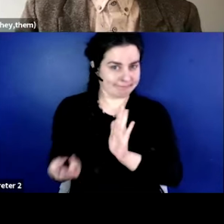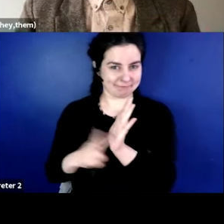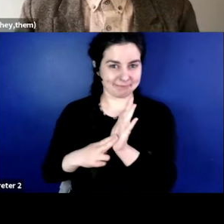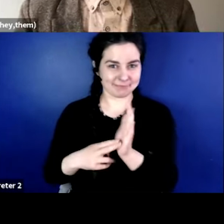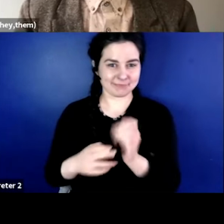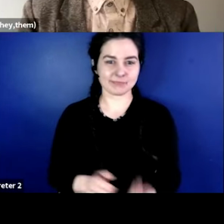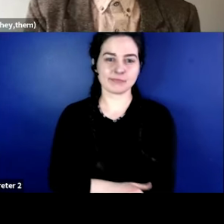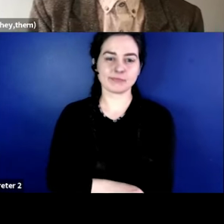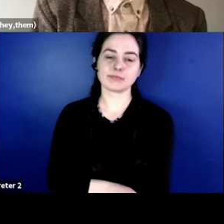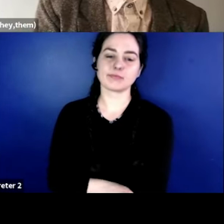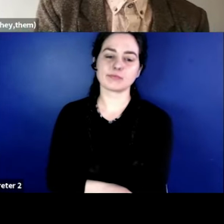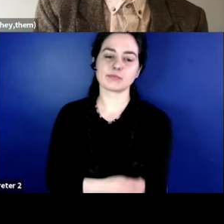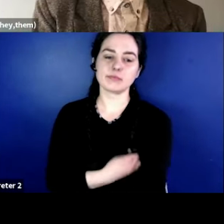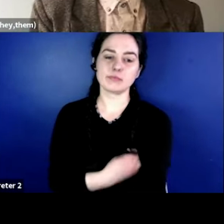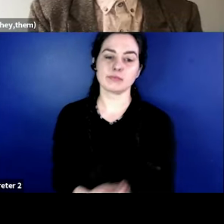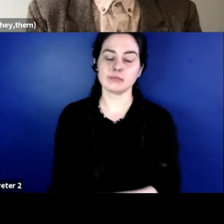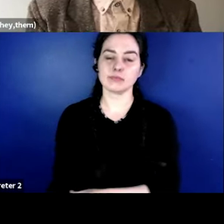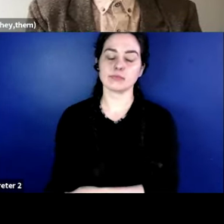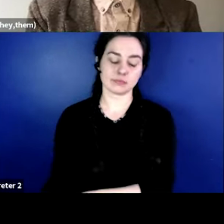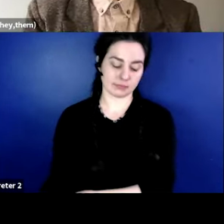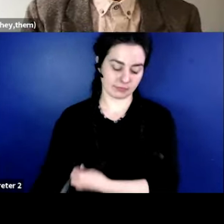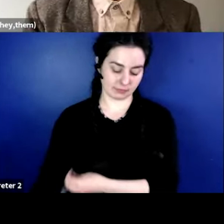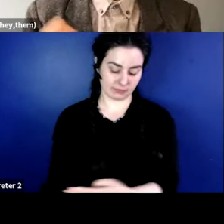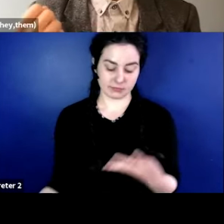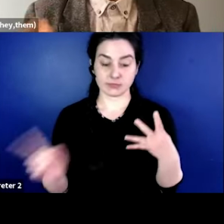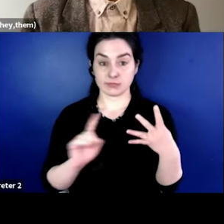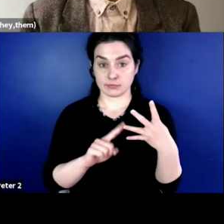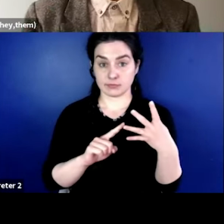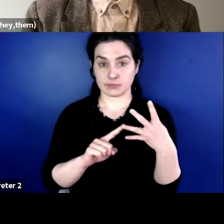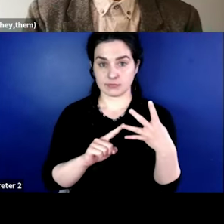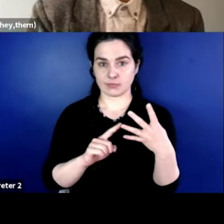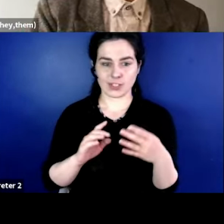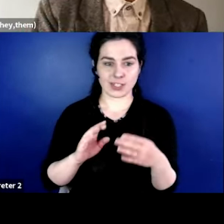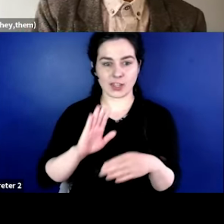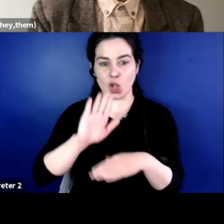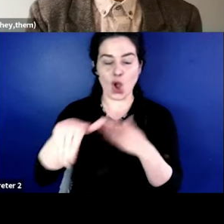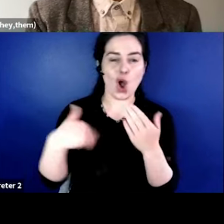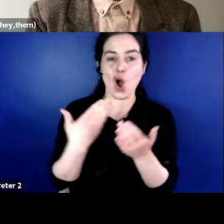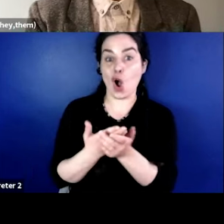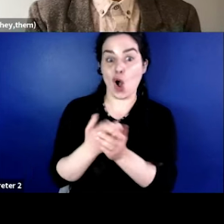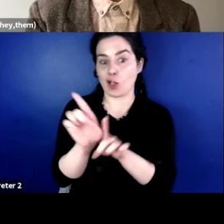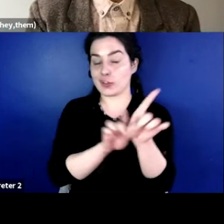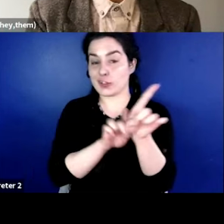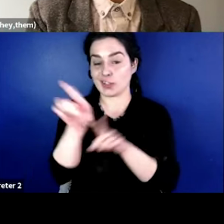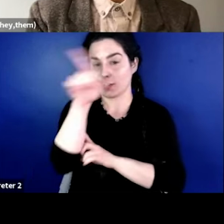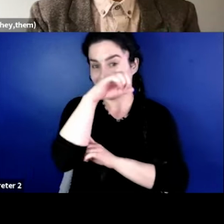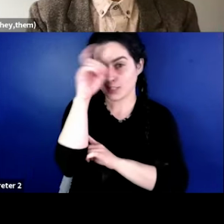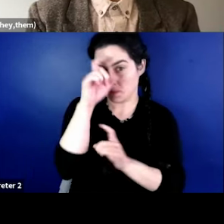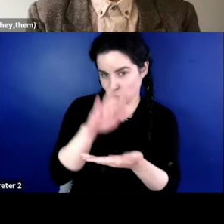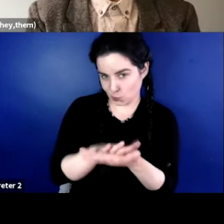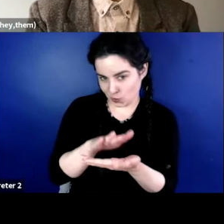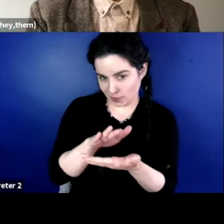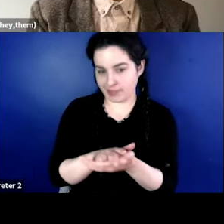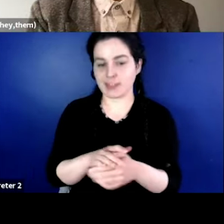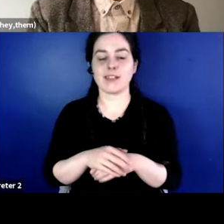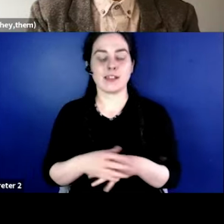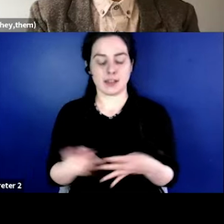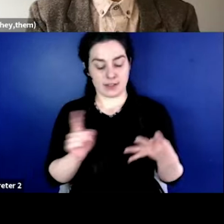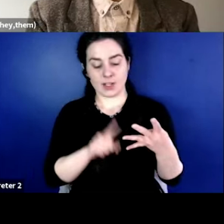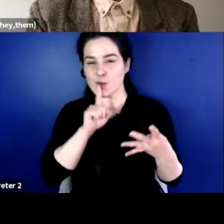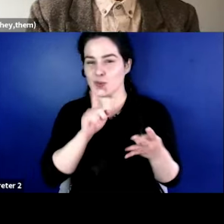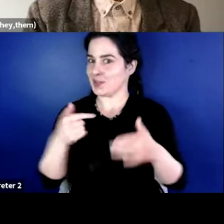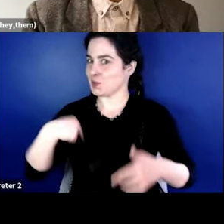Also upcoming is the All-Star Summer School. And we're really excited to offer this session. It's going to be a course in